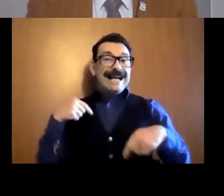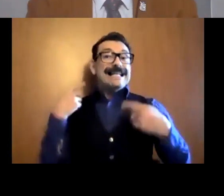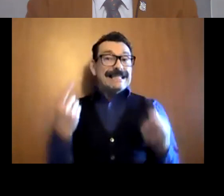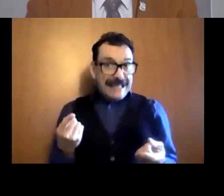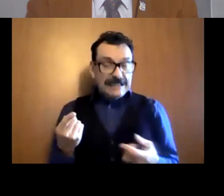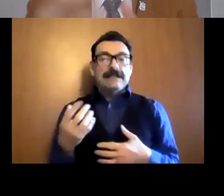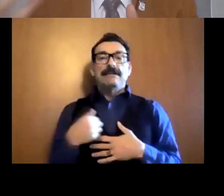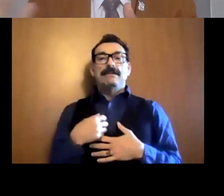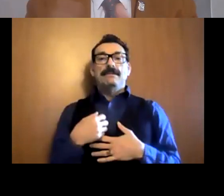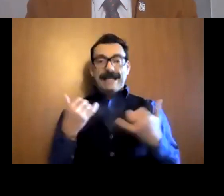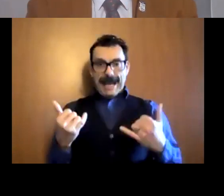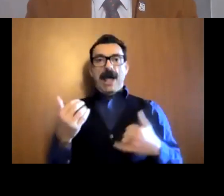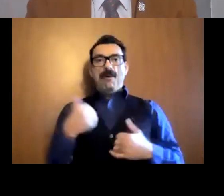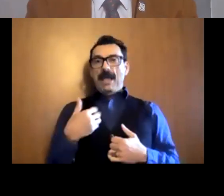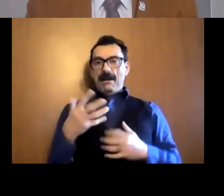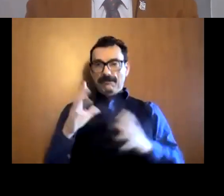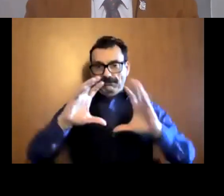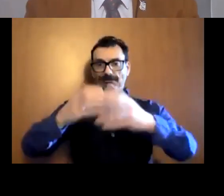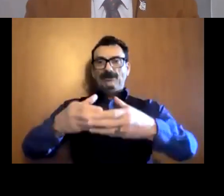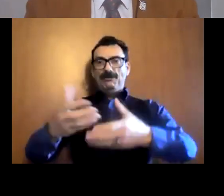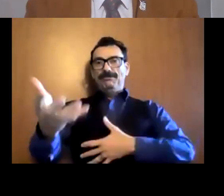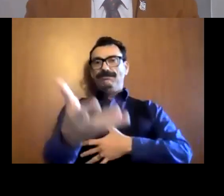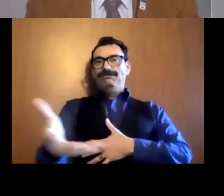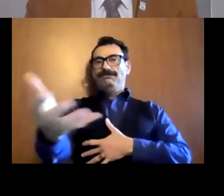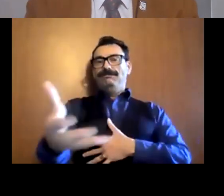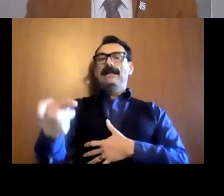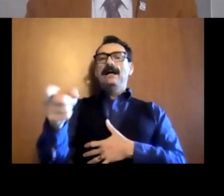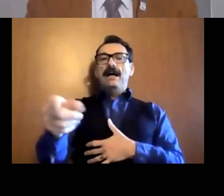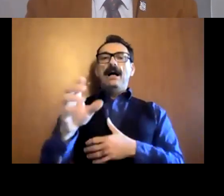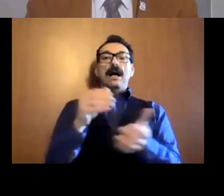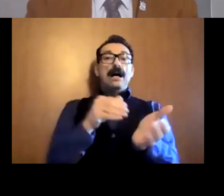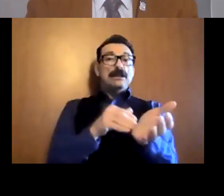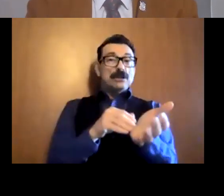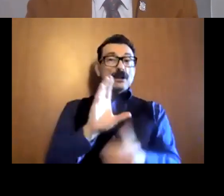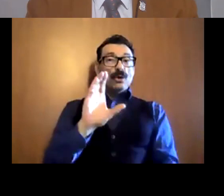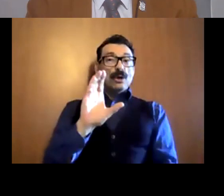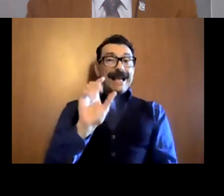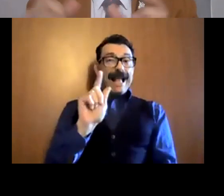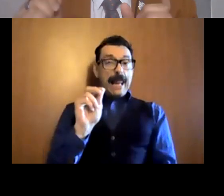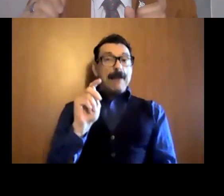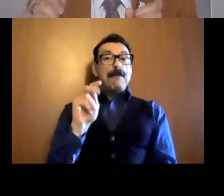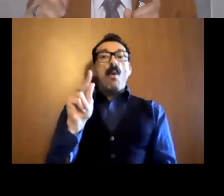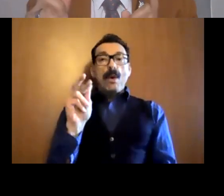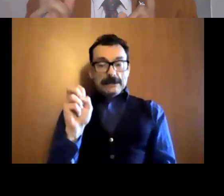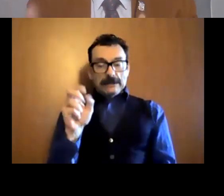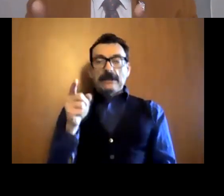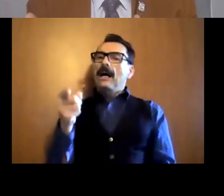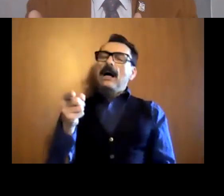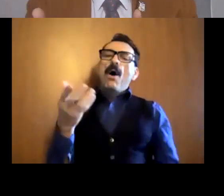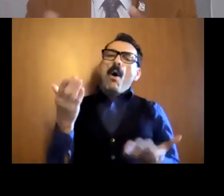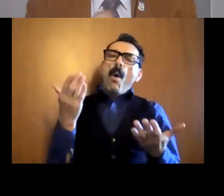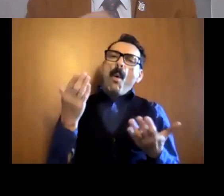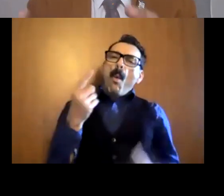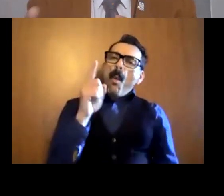experts, Dr. Clayborne, I'm going to start with you. What is a myth about the